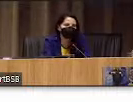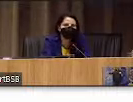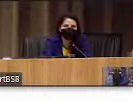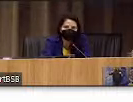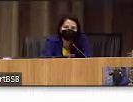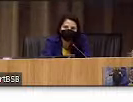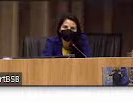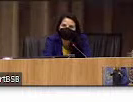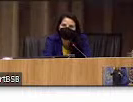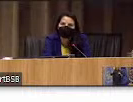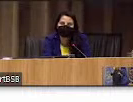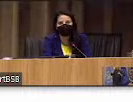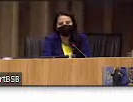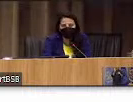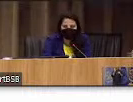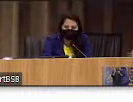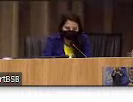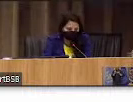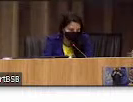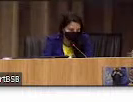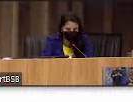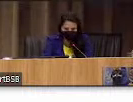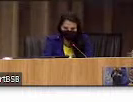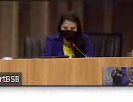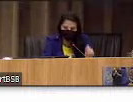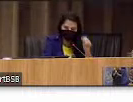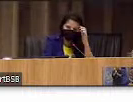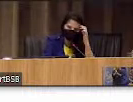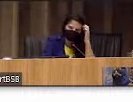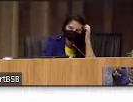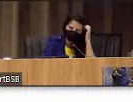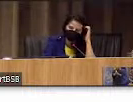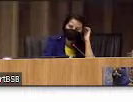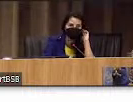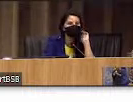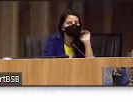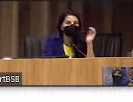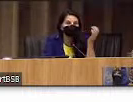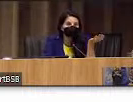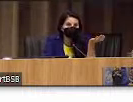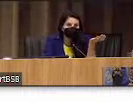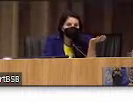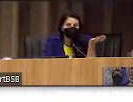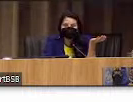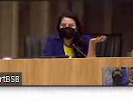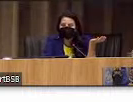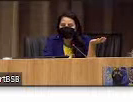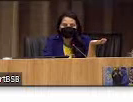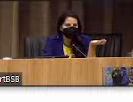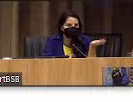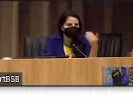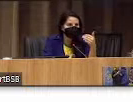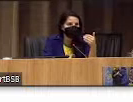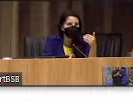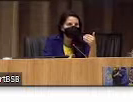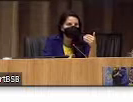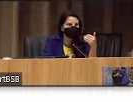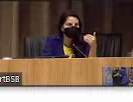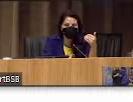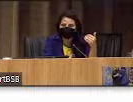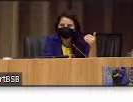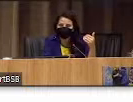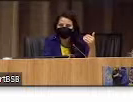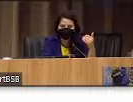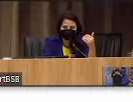times in the sense to try to make the machine identify what we wanted it to